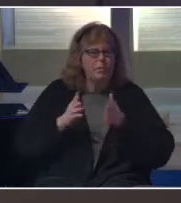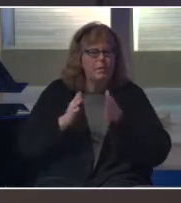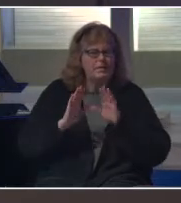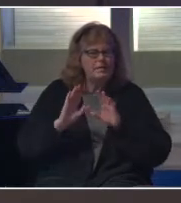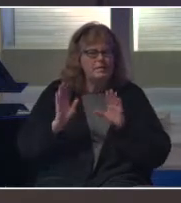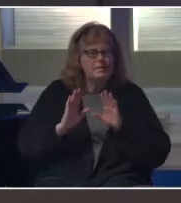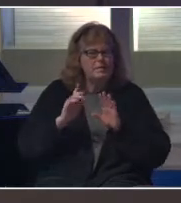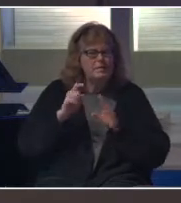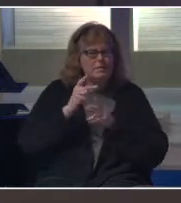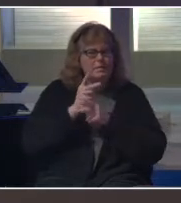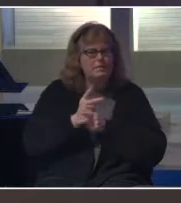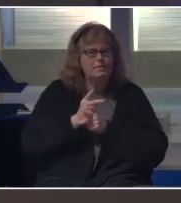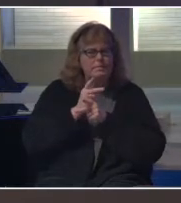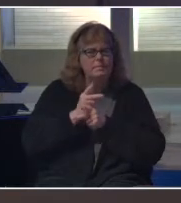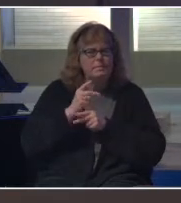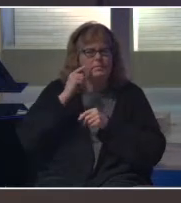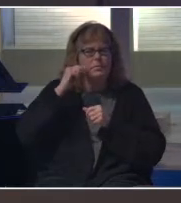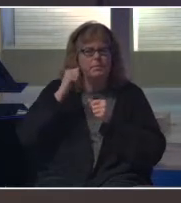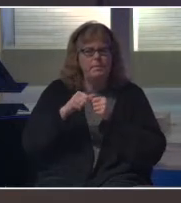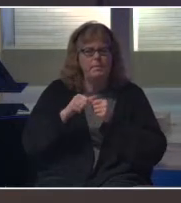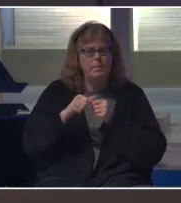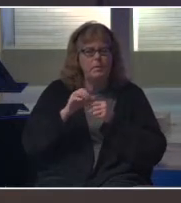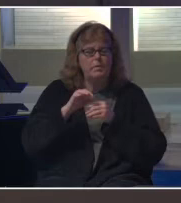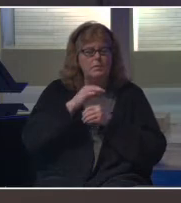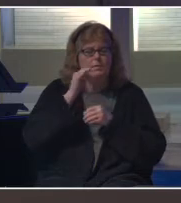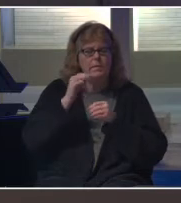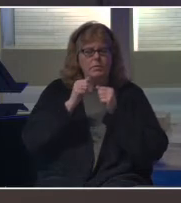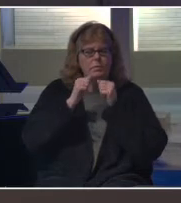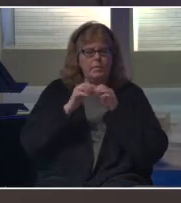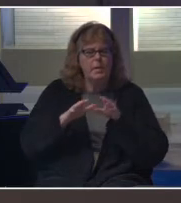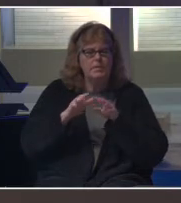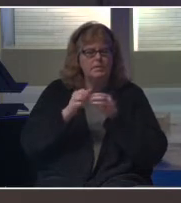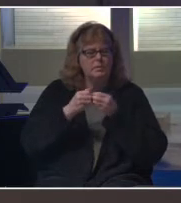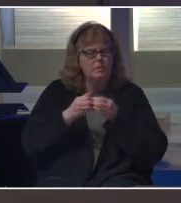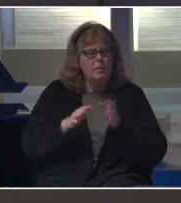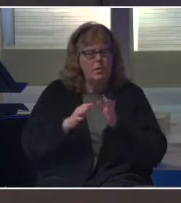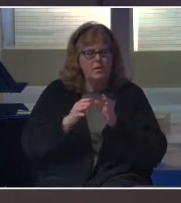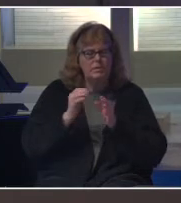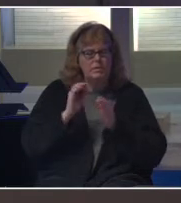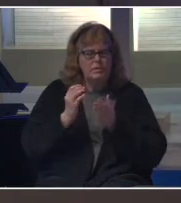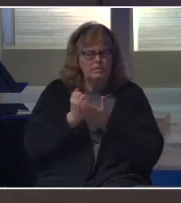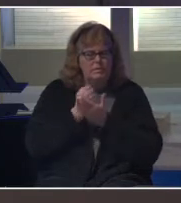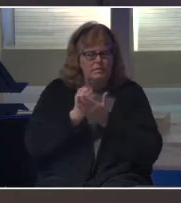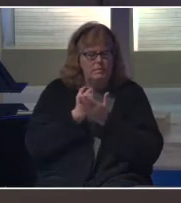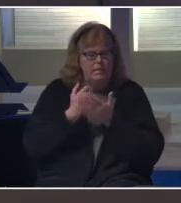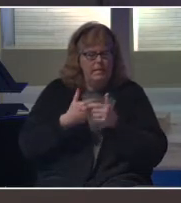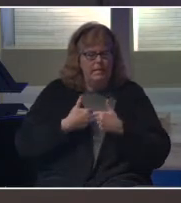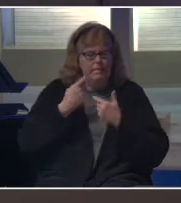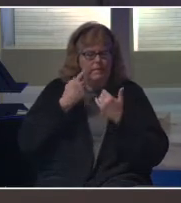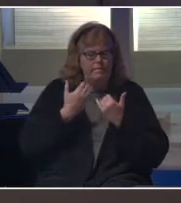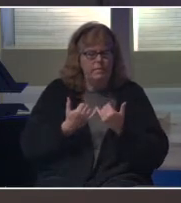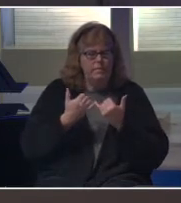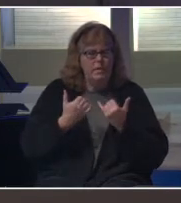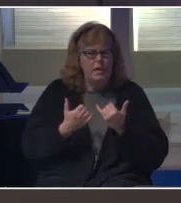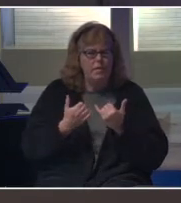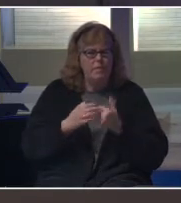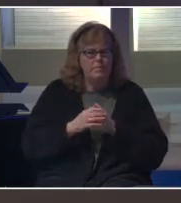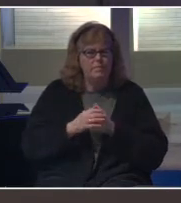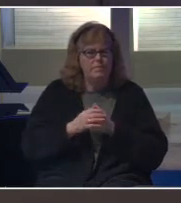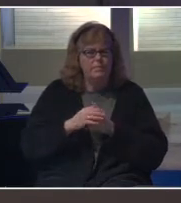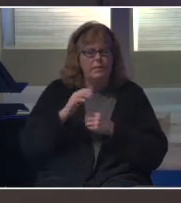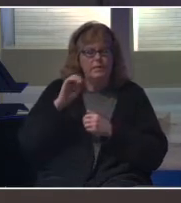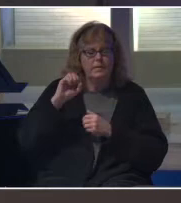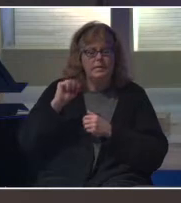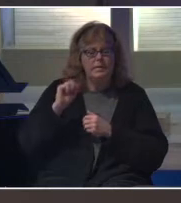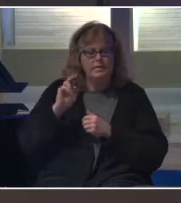to watch out and remember, spiritual blessings can be lost by just living for the moment. And so Esau